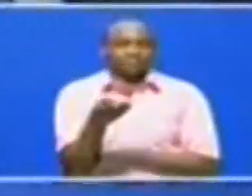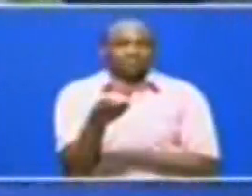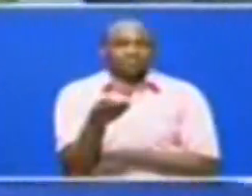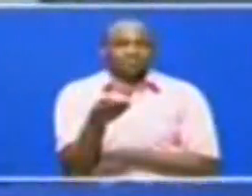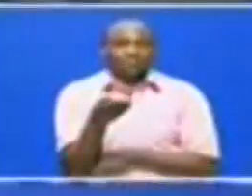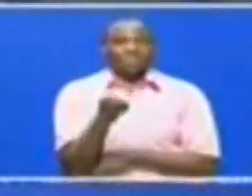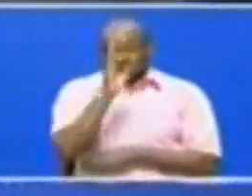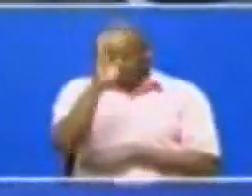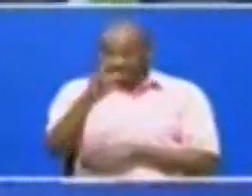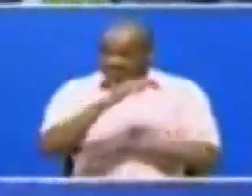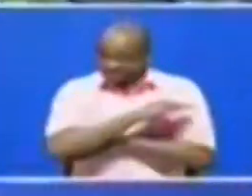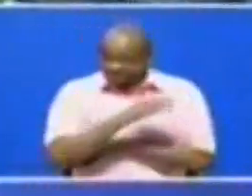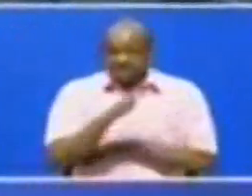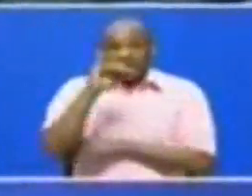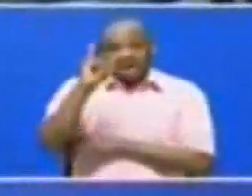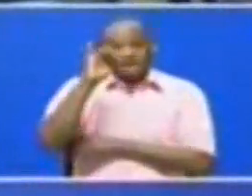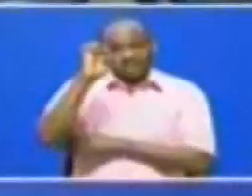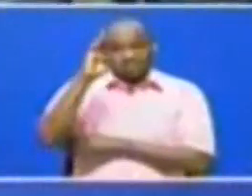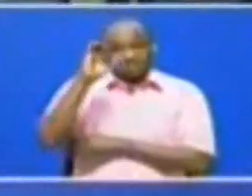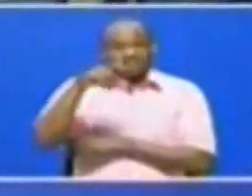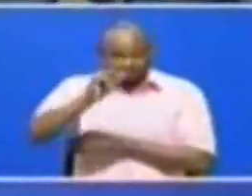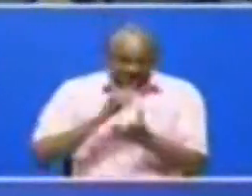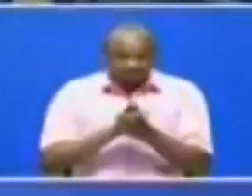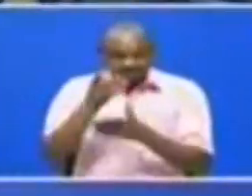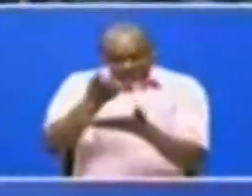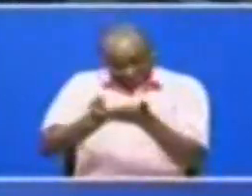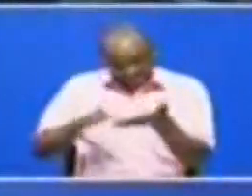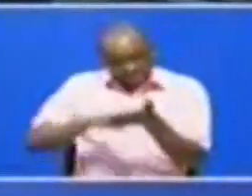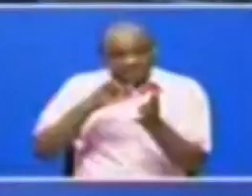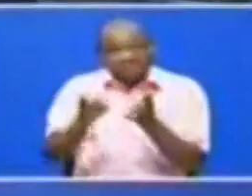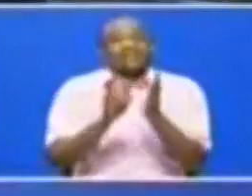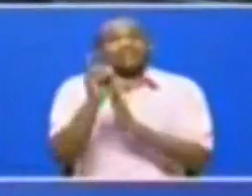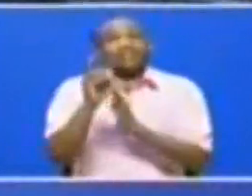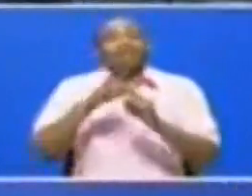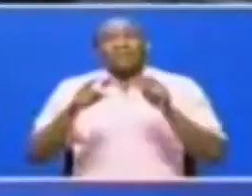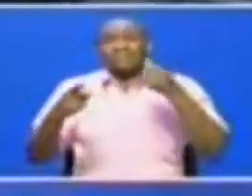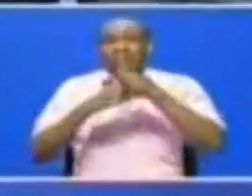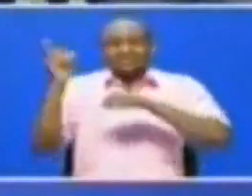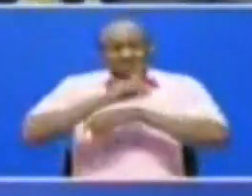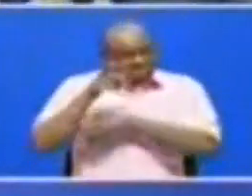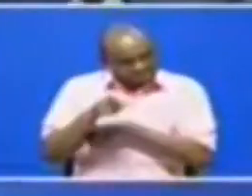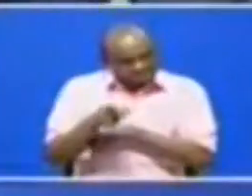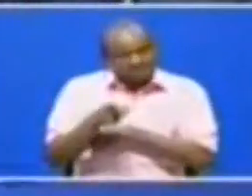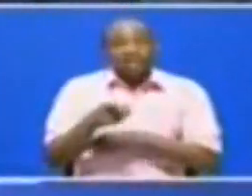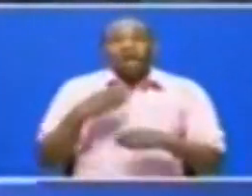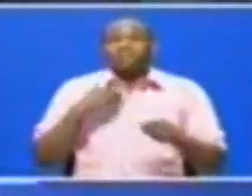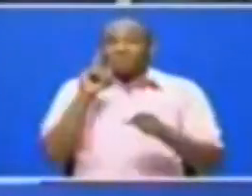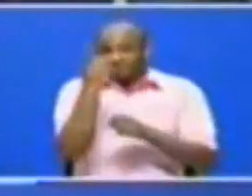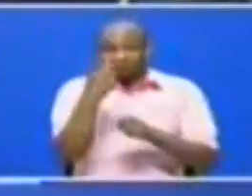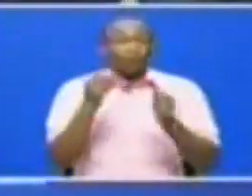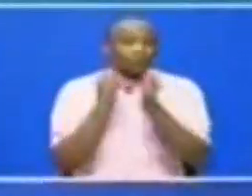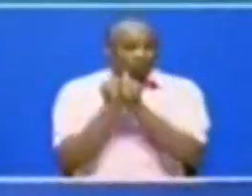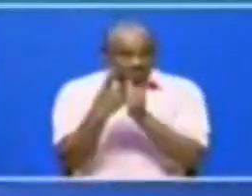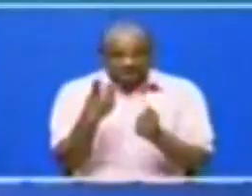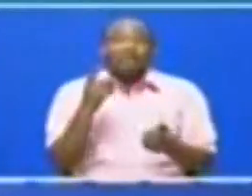By Sunday evening, IEBC was yet to gazette this date, but the 60 days window closes on the 1st of